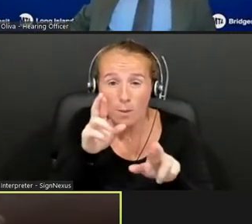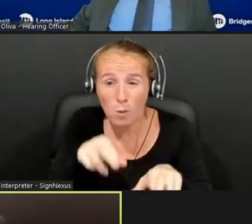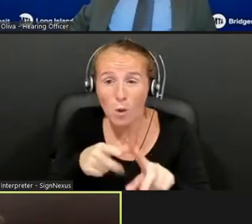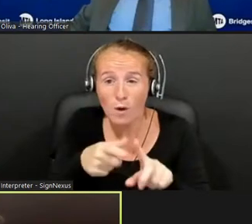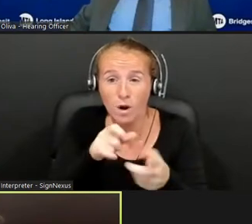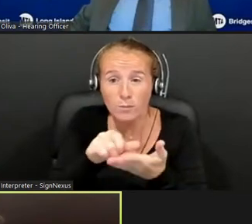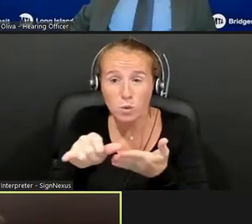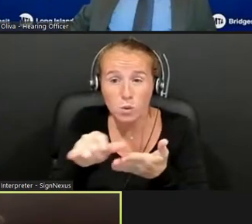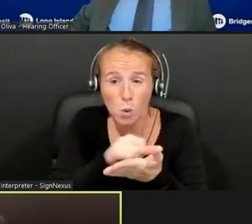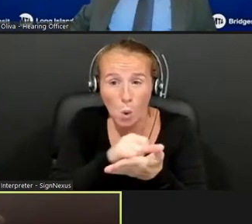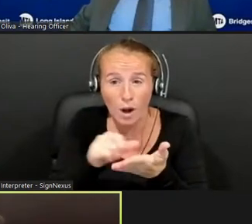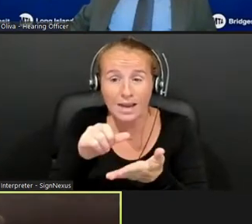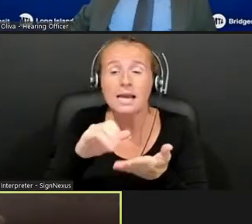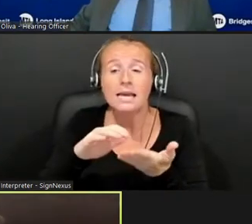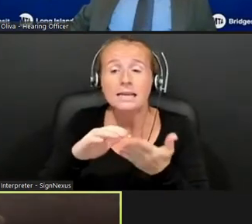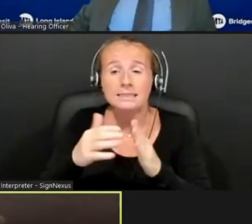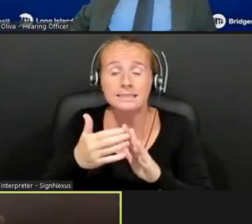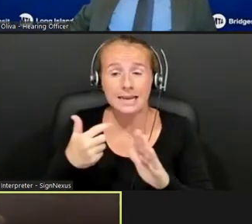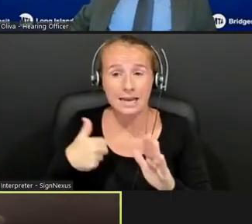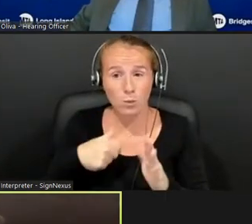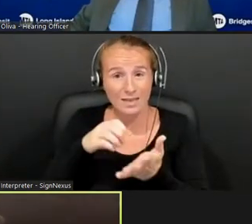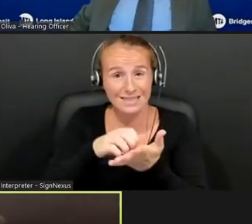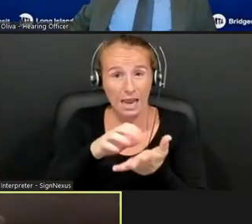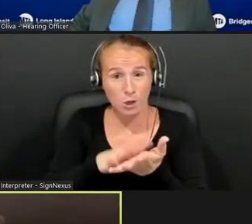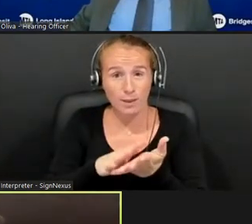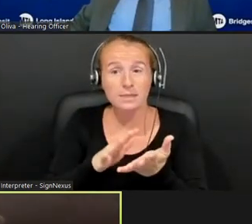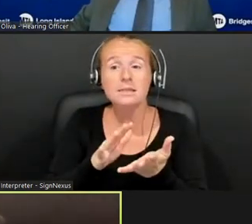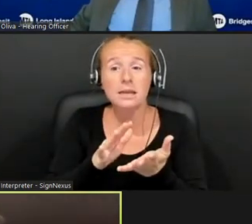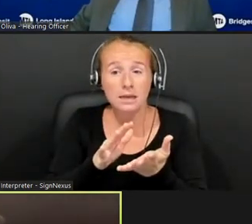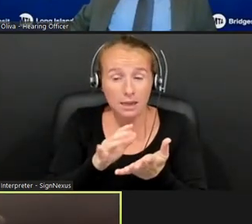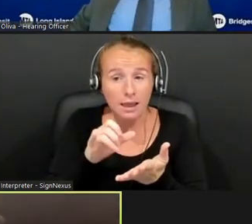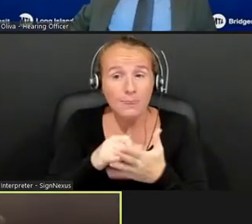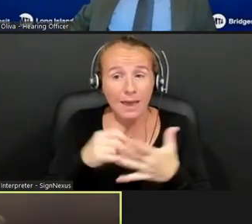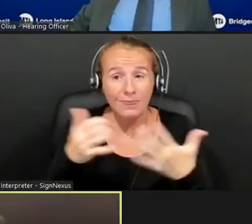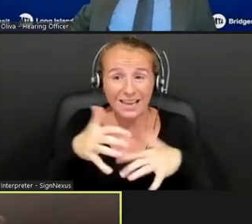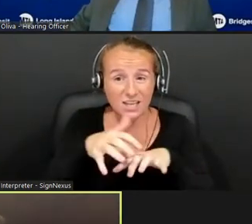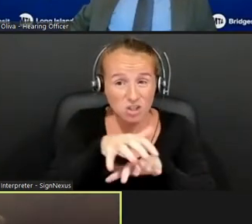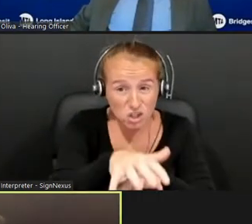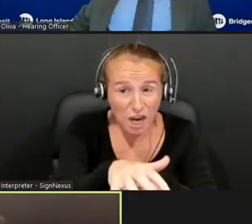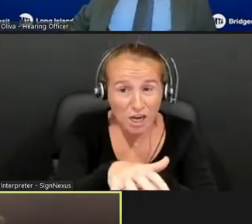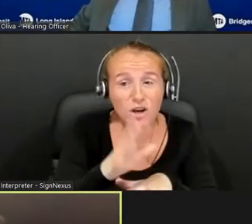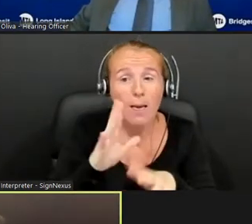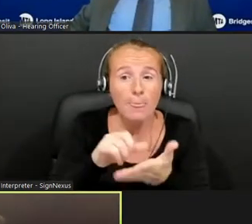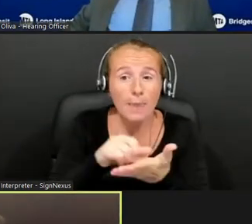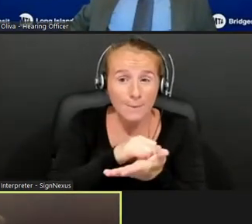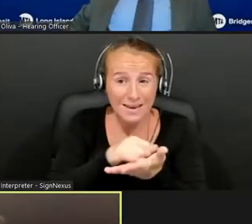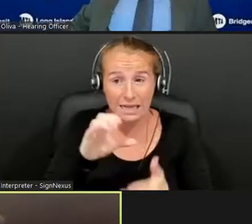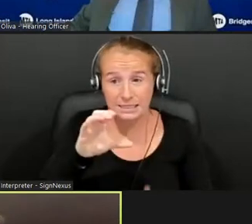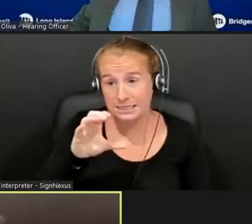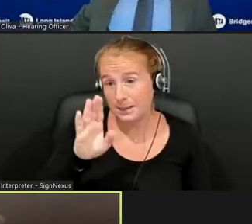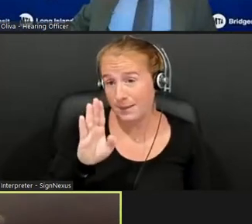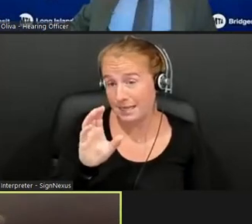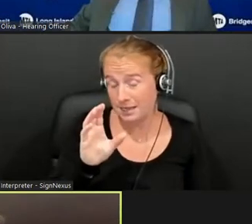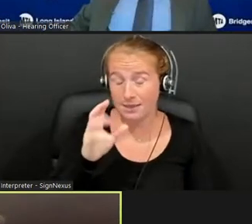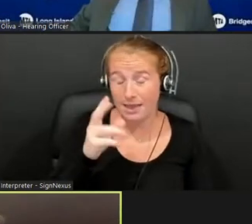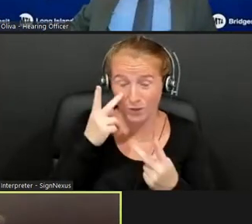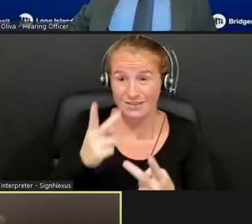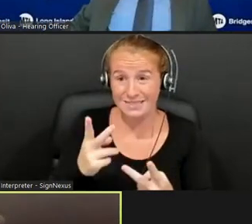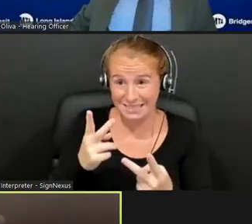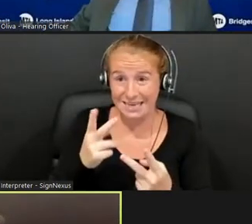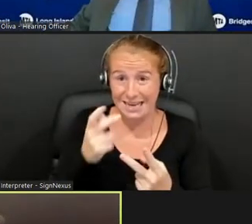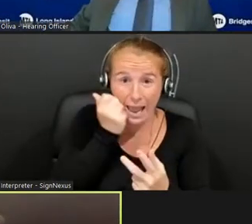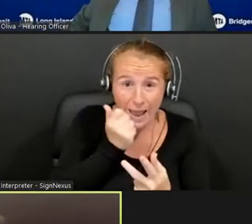documented that the pollution generating time wasting temper raising congestion that Manhattan CBD streets face every day